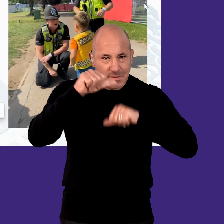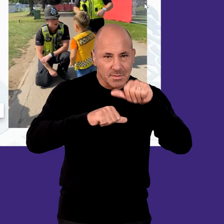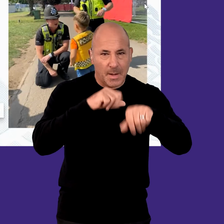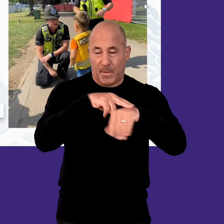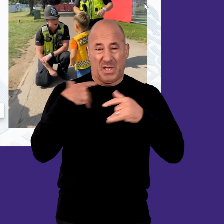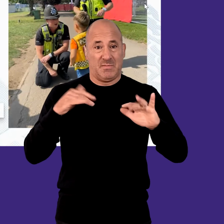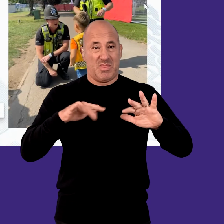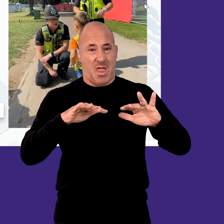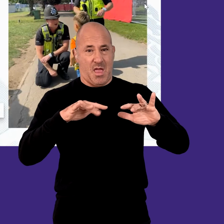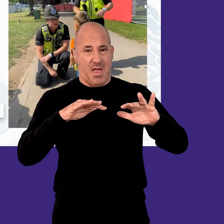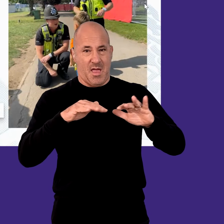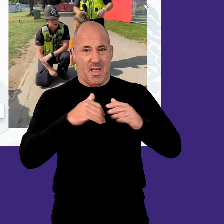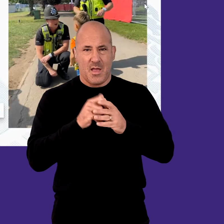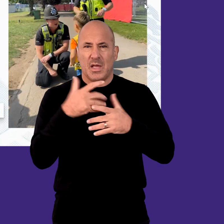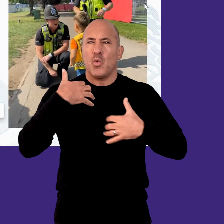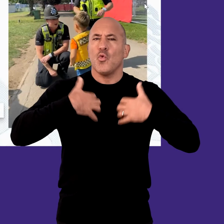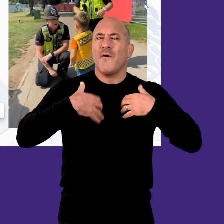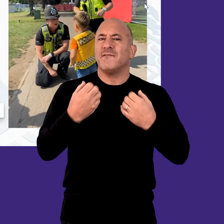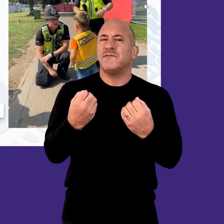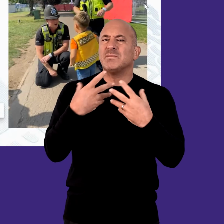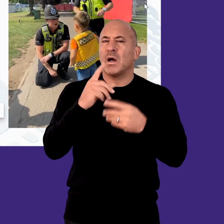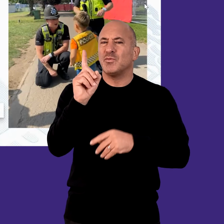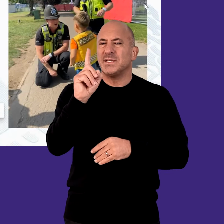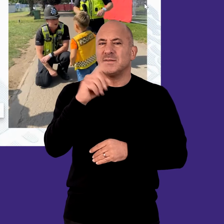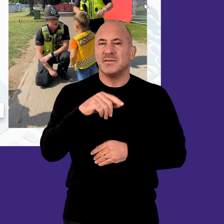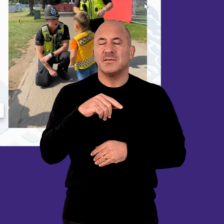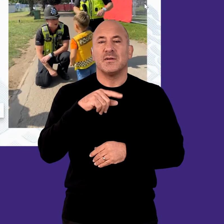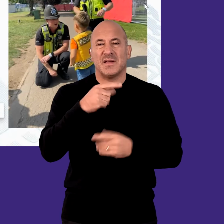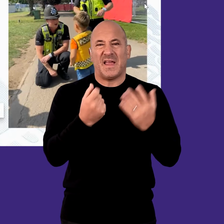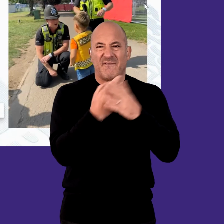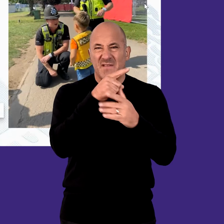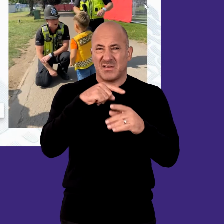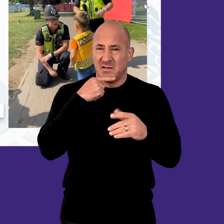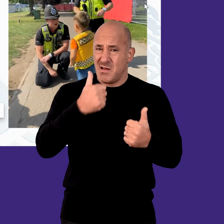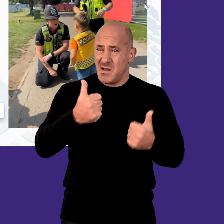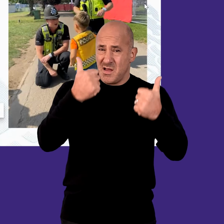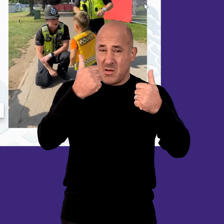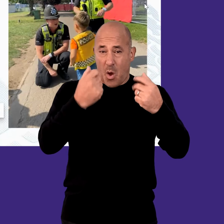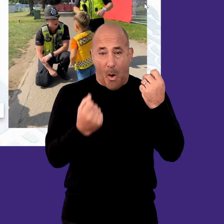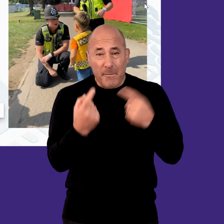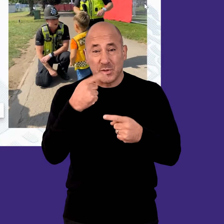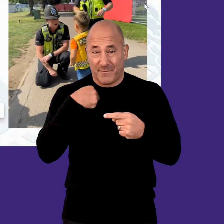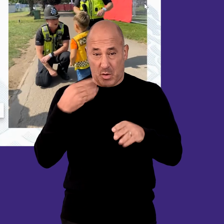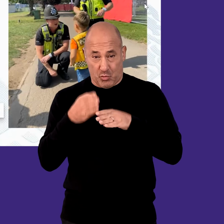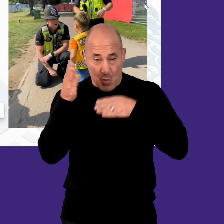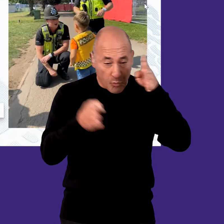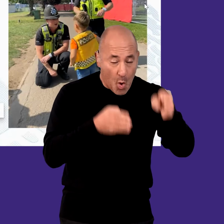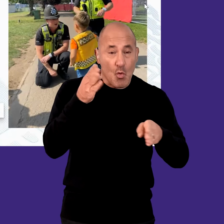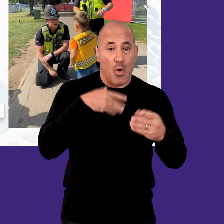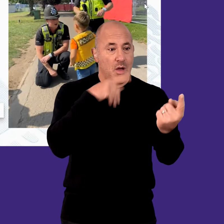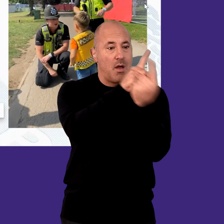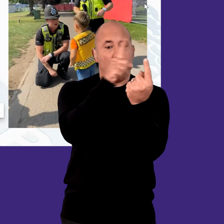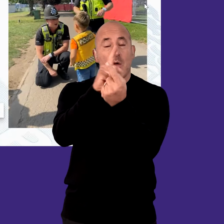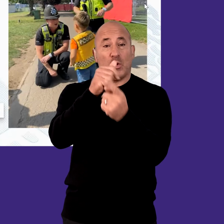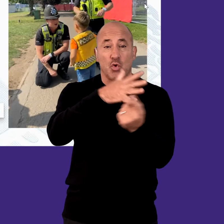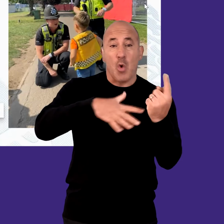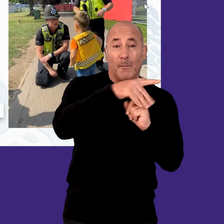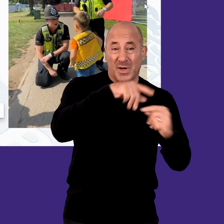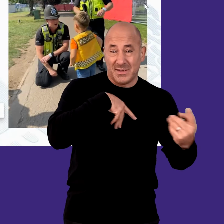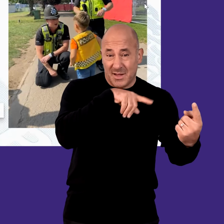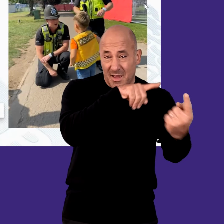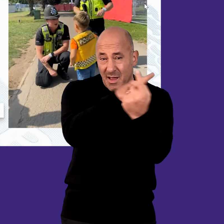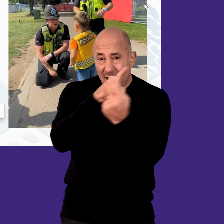police practice and police presence. And what's an interesting bit of feedback we received was, whilst we saw all these events